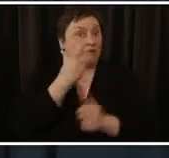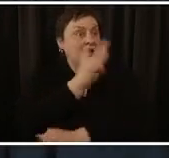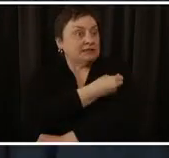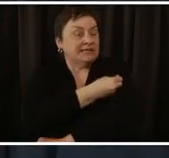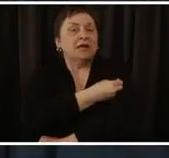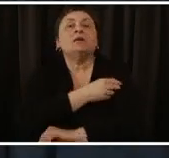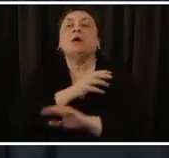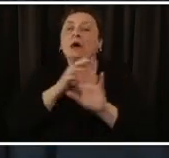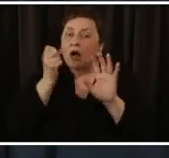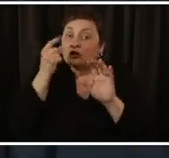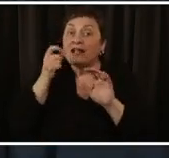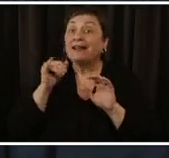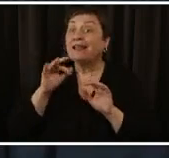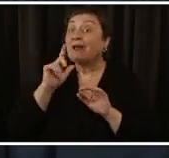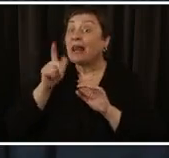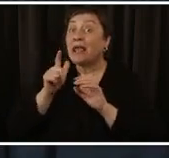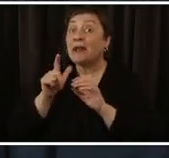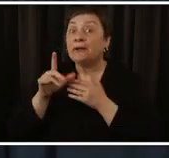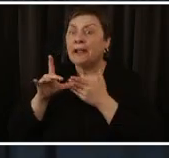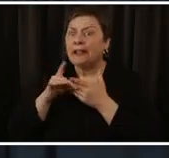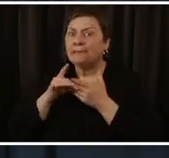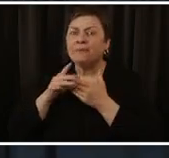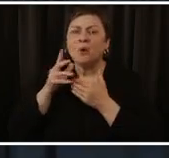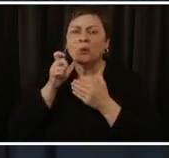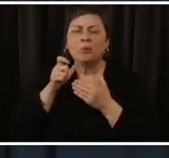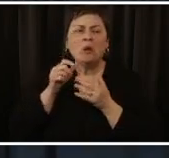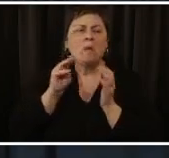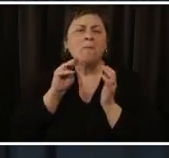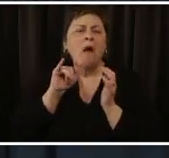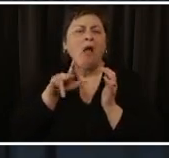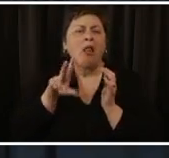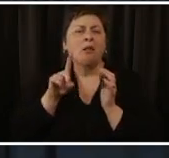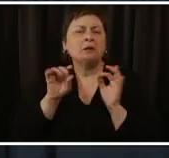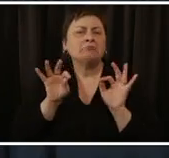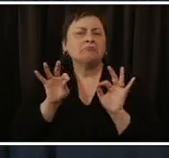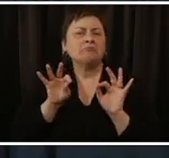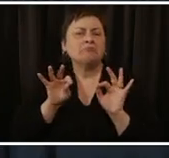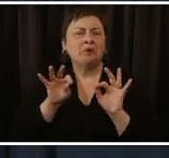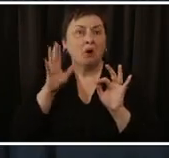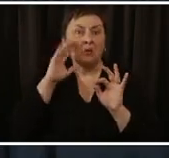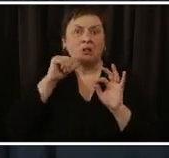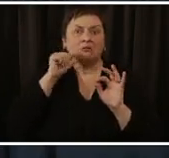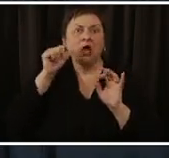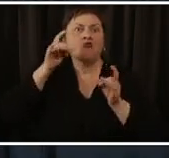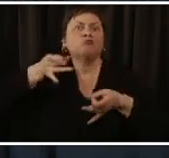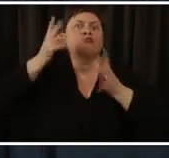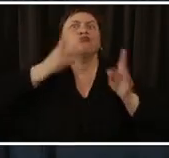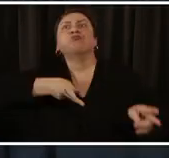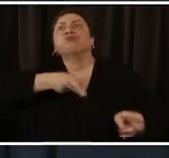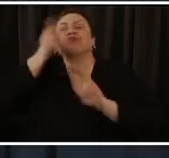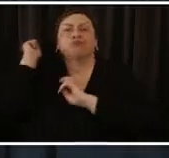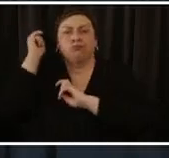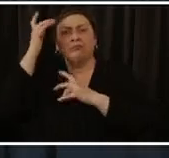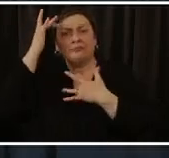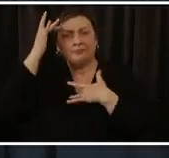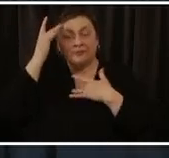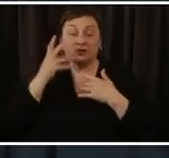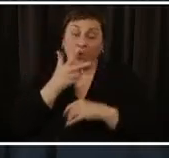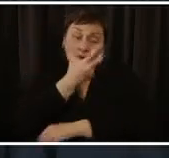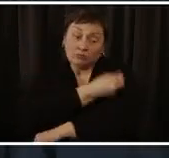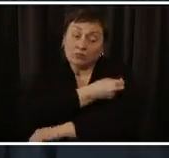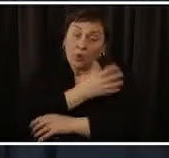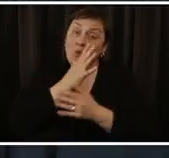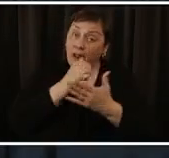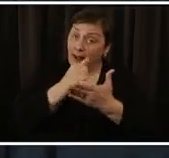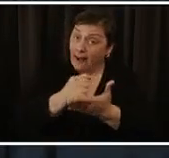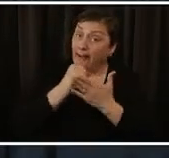when we see the effectiveness numbers around 90-95% for these vaccines, those numbers are typically higher for the prevention of severe disease and hospitalization.